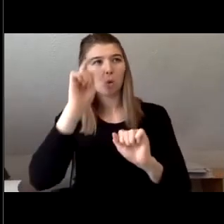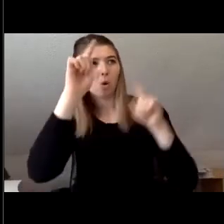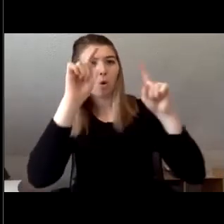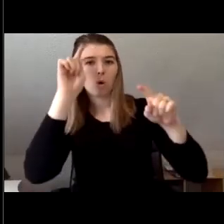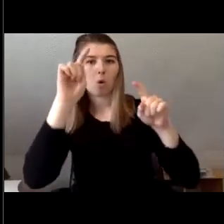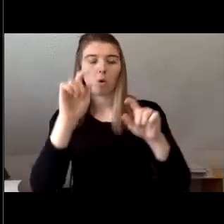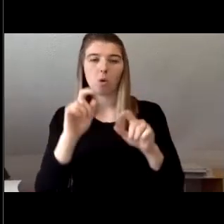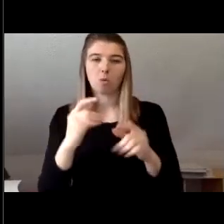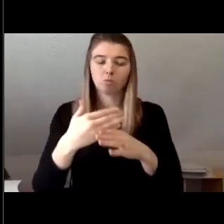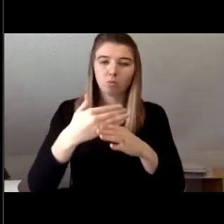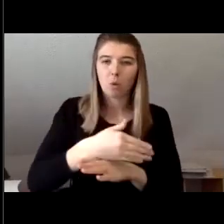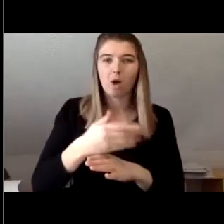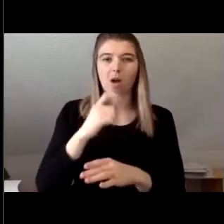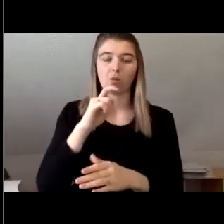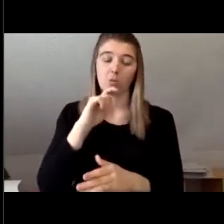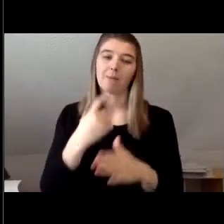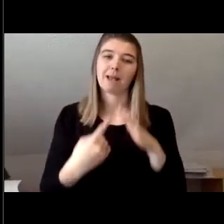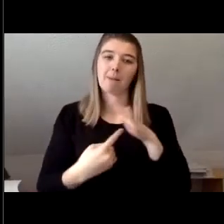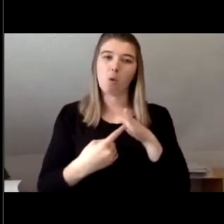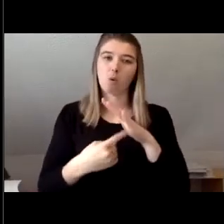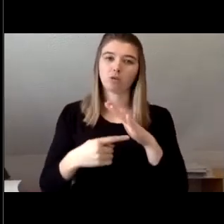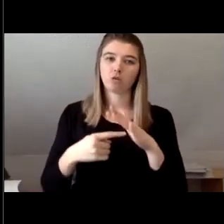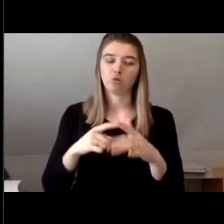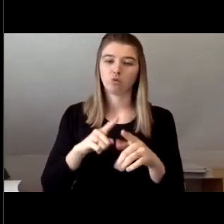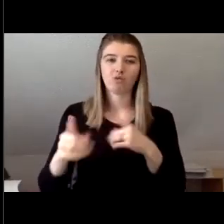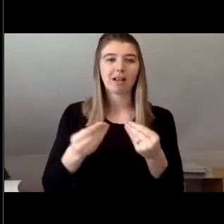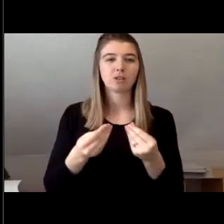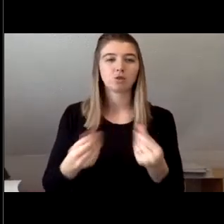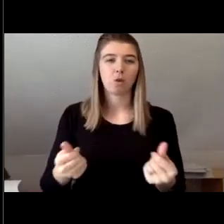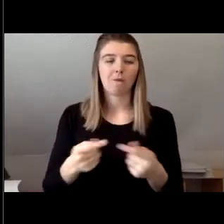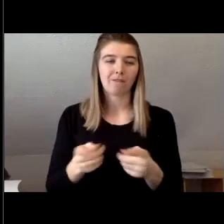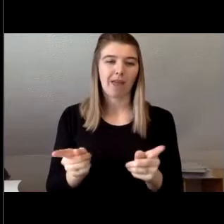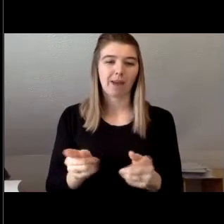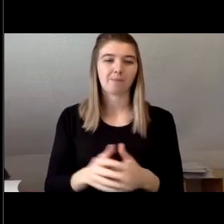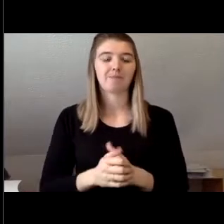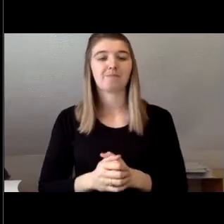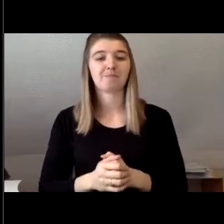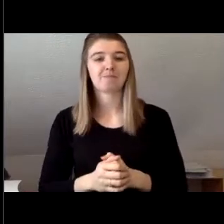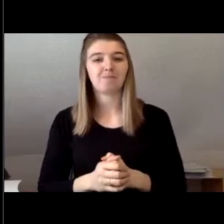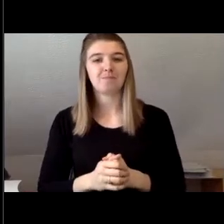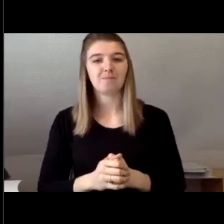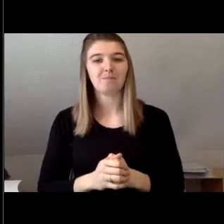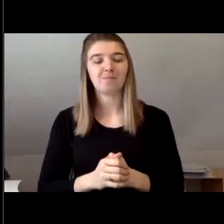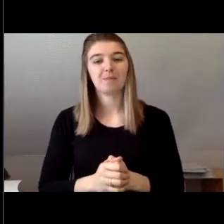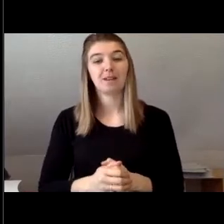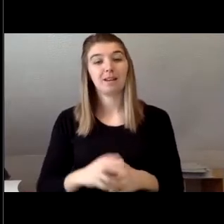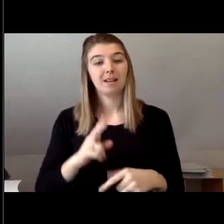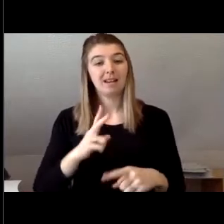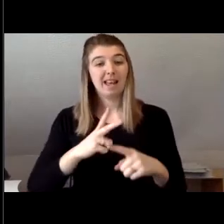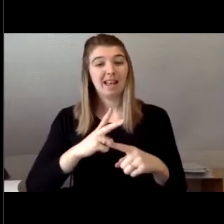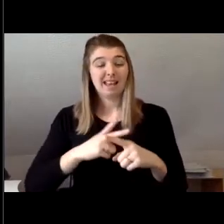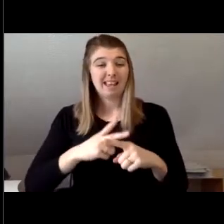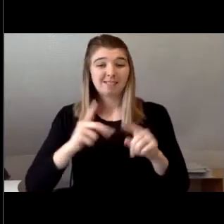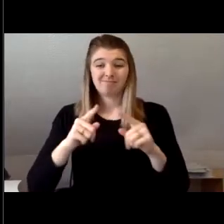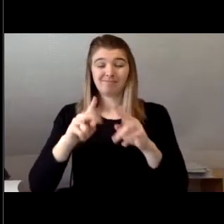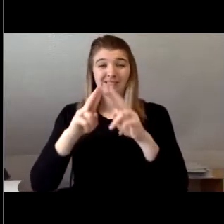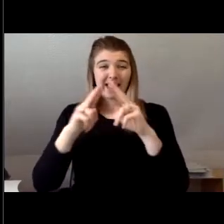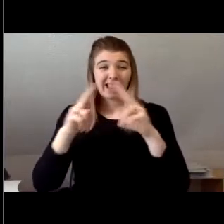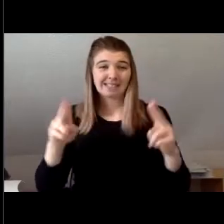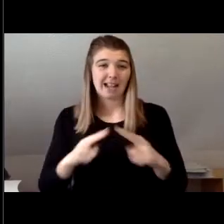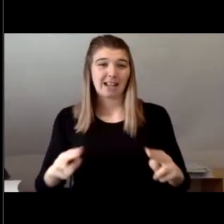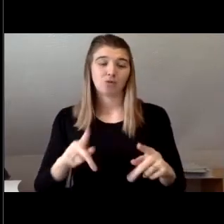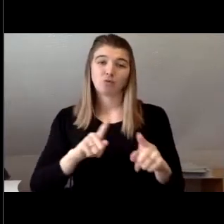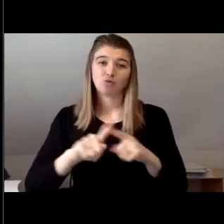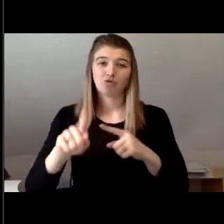the Sustainable Development Goals more broadly, again, this is international and cannot be the preserve of just one nation.